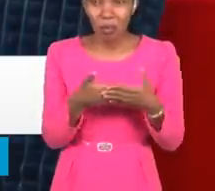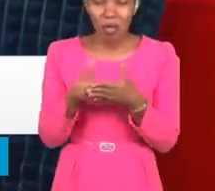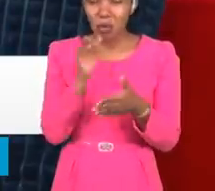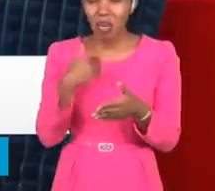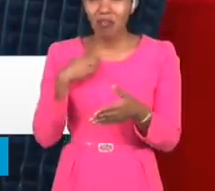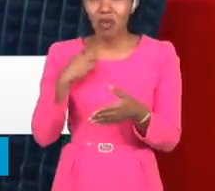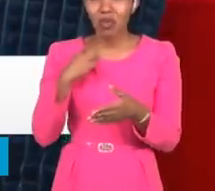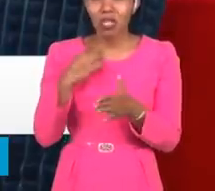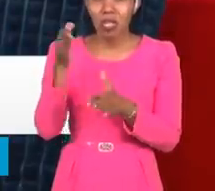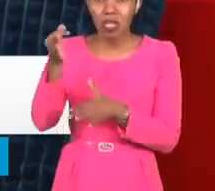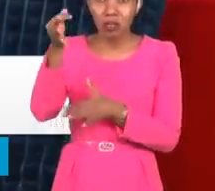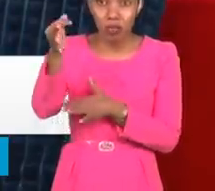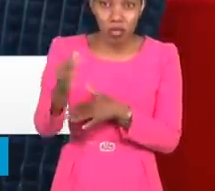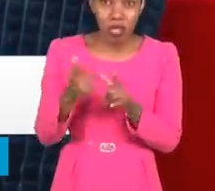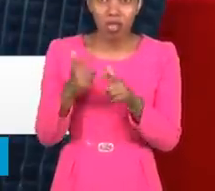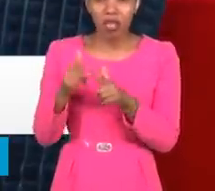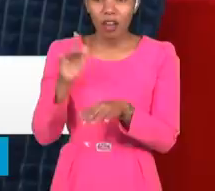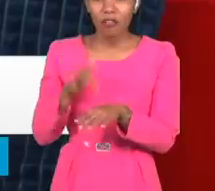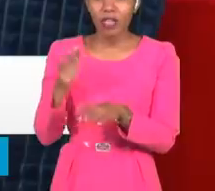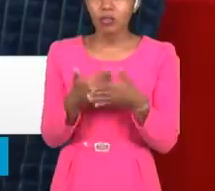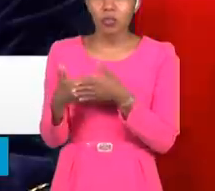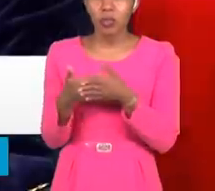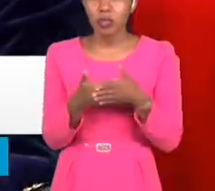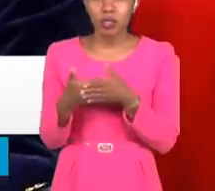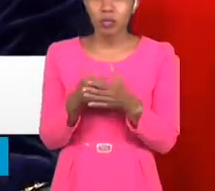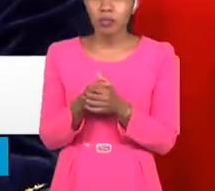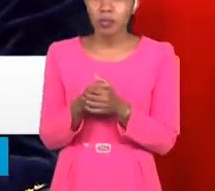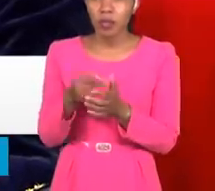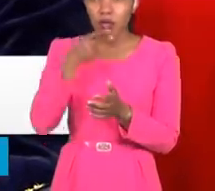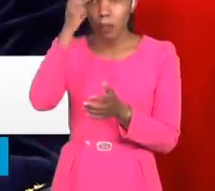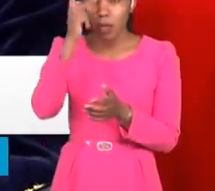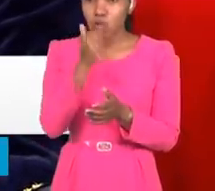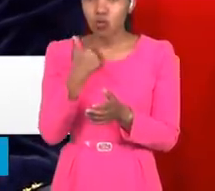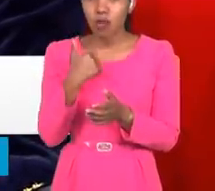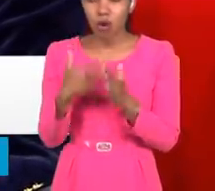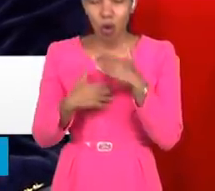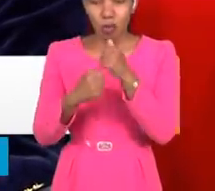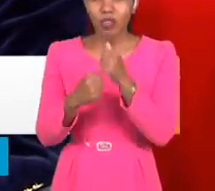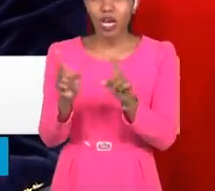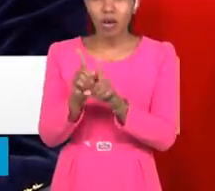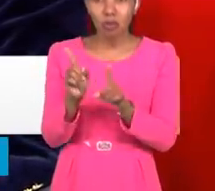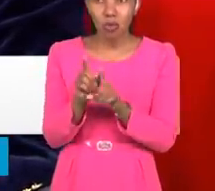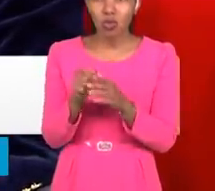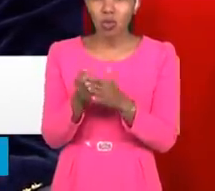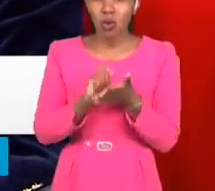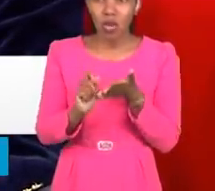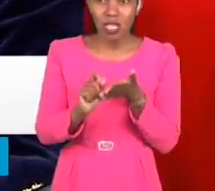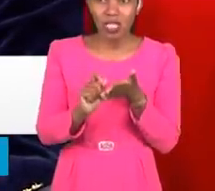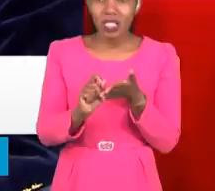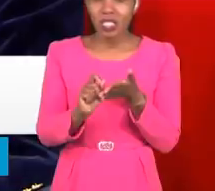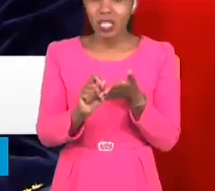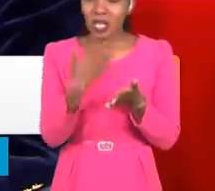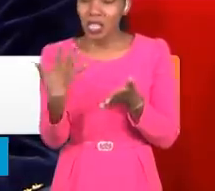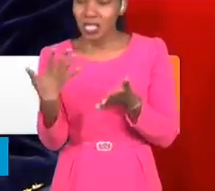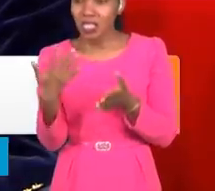So in future, it interferes with them. It's true that. Mm-hmm. Now, do the parents who have the confidence and the audacity to write captions on behalf of their